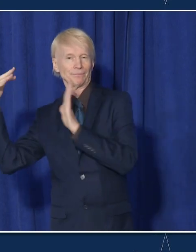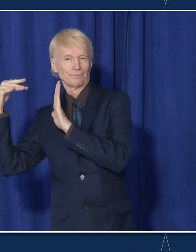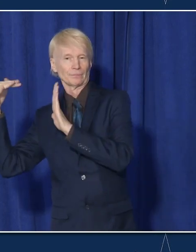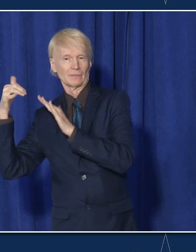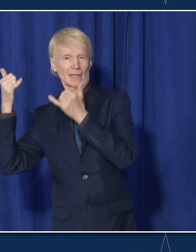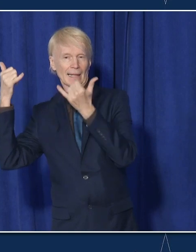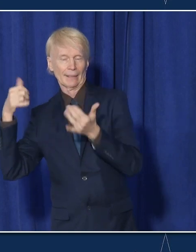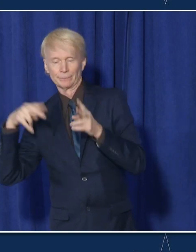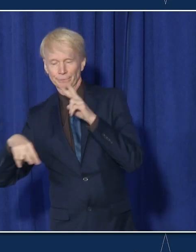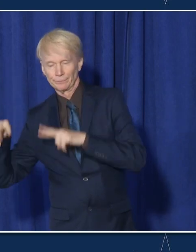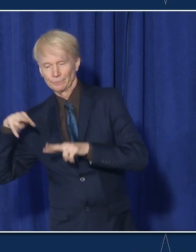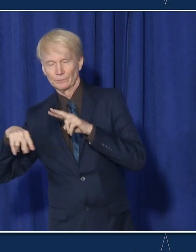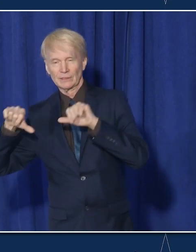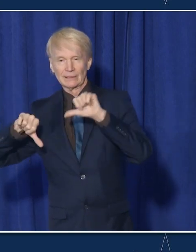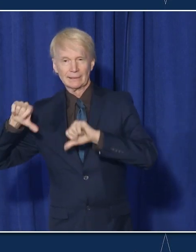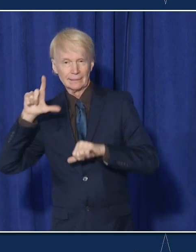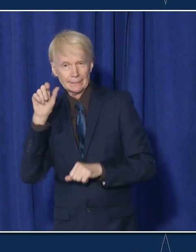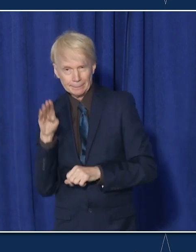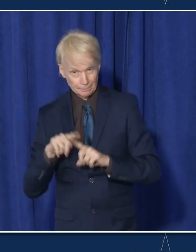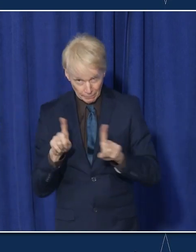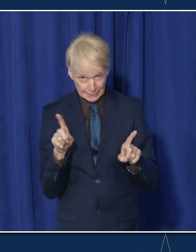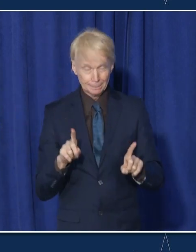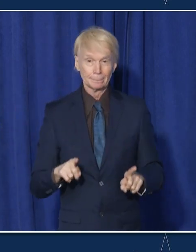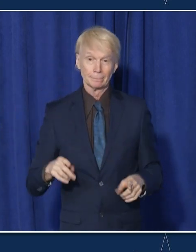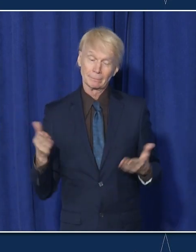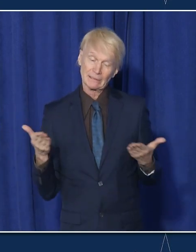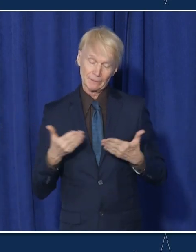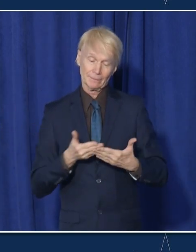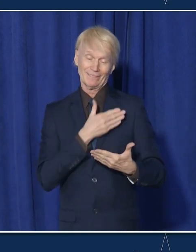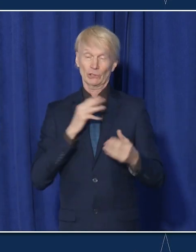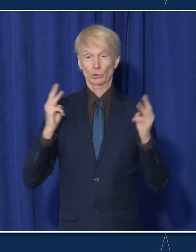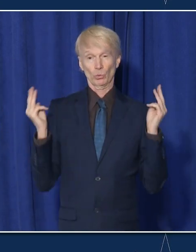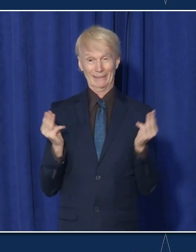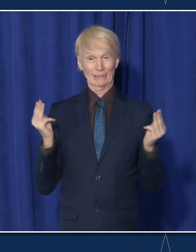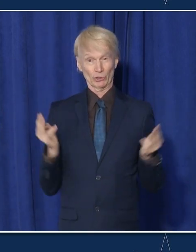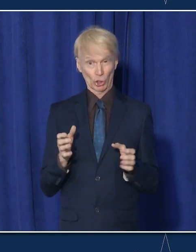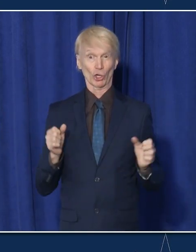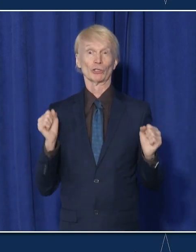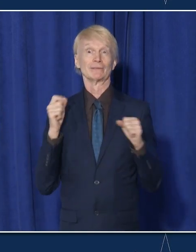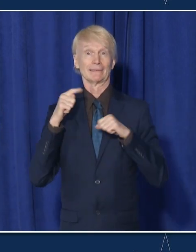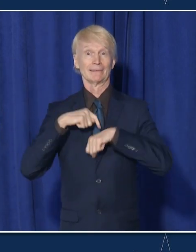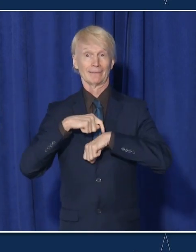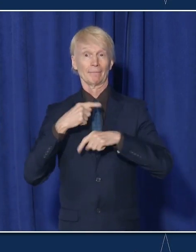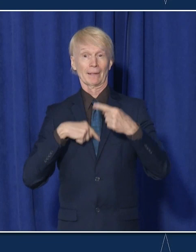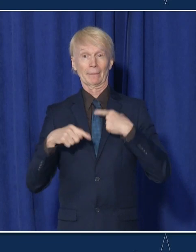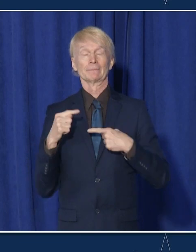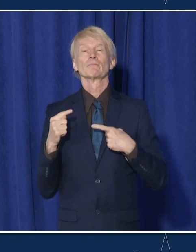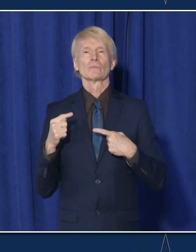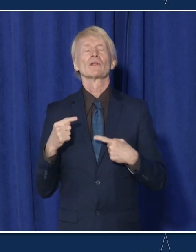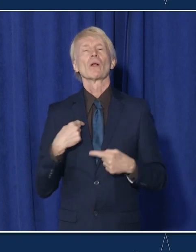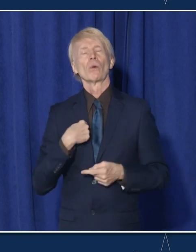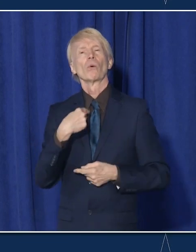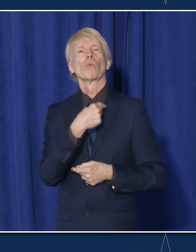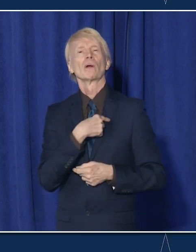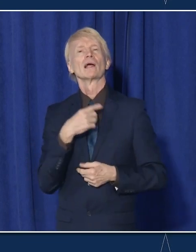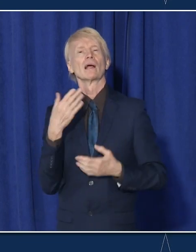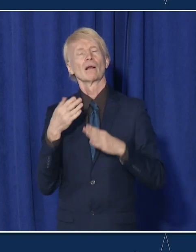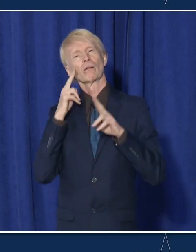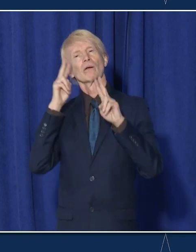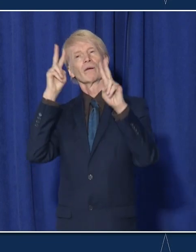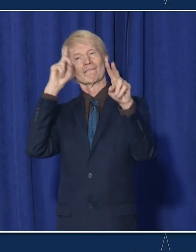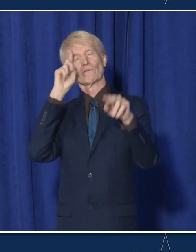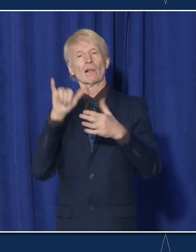think we may be, ahead of the winter, looking at a booster again for everybody. But in the meantime, I'd say if you're